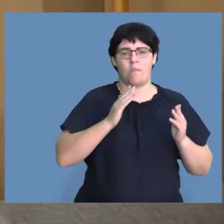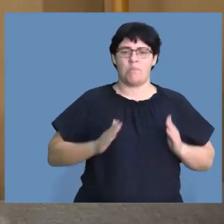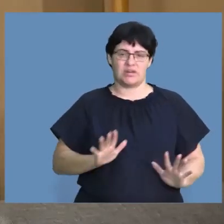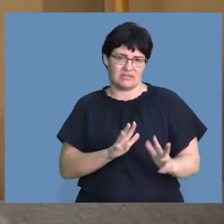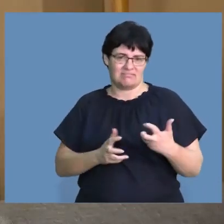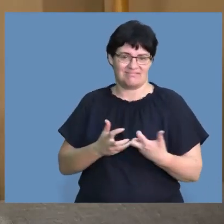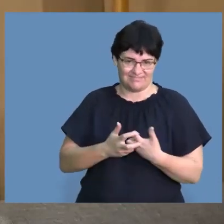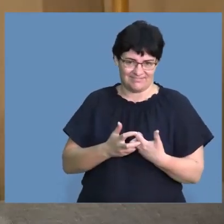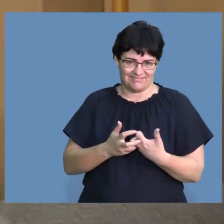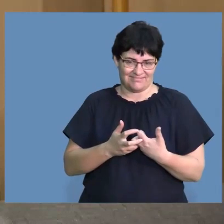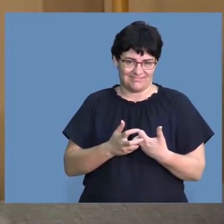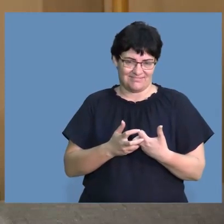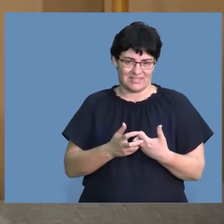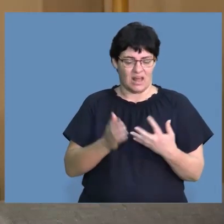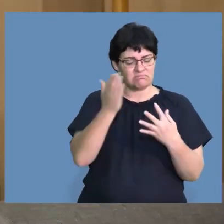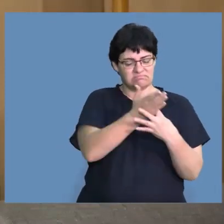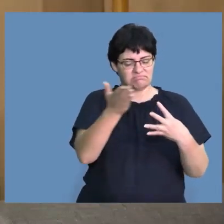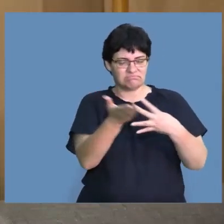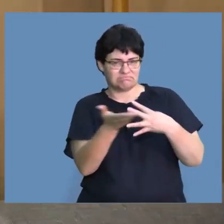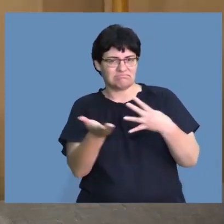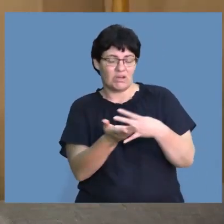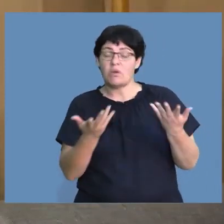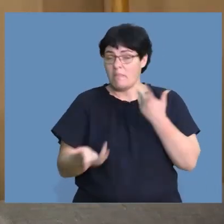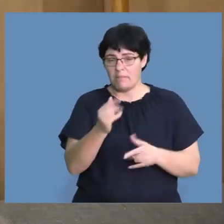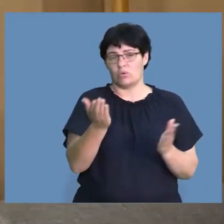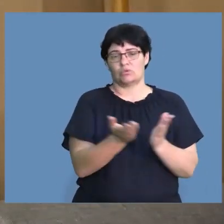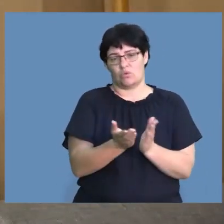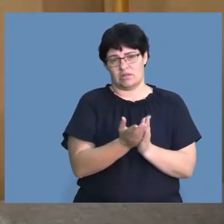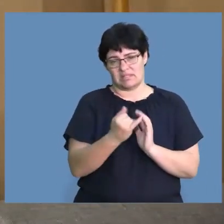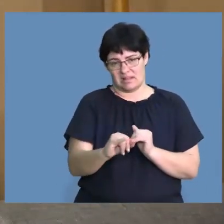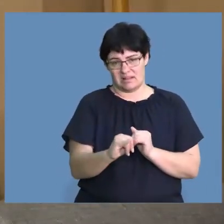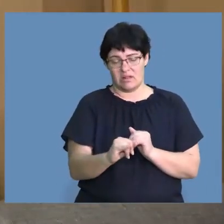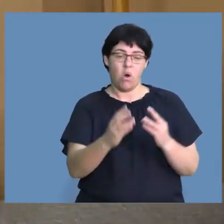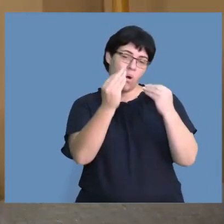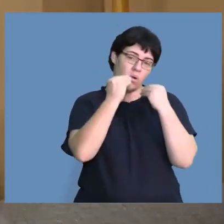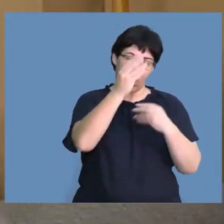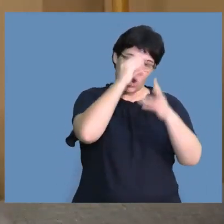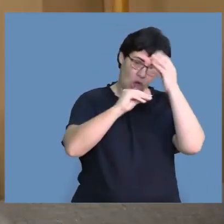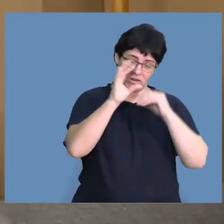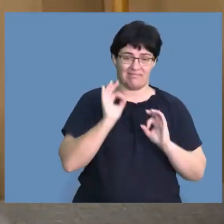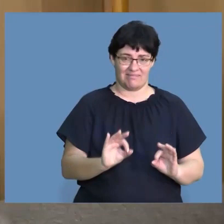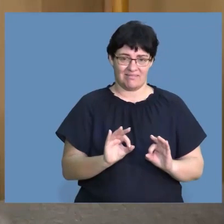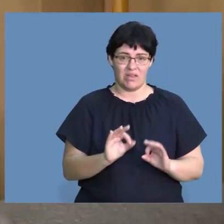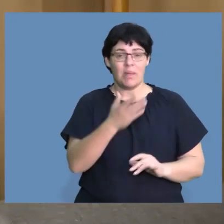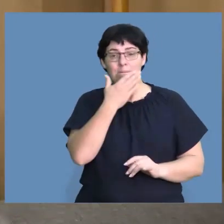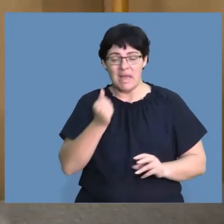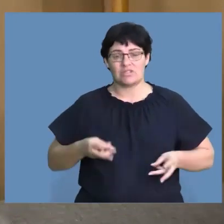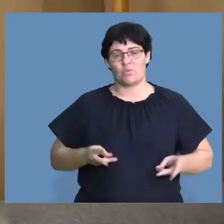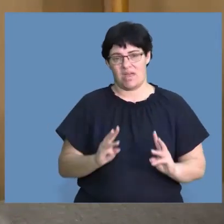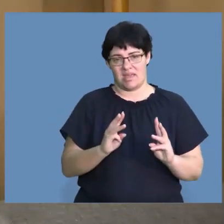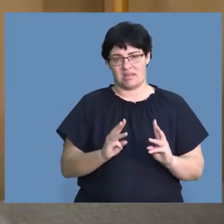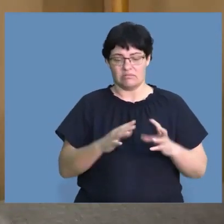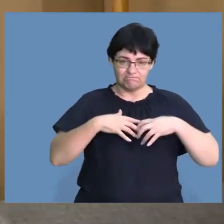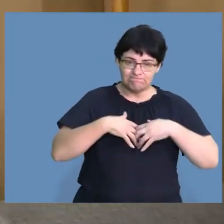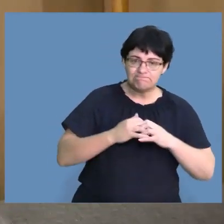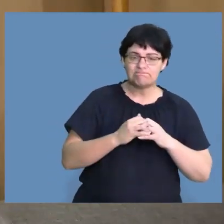it to the best that you can in between if you're still at school while doing lessons. Use it to the best of your ability